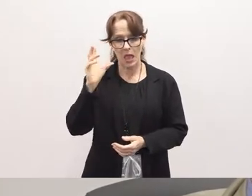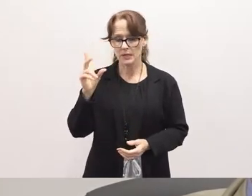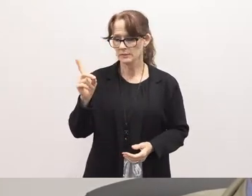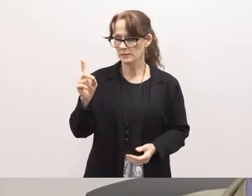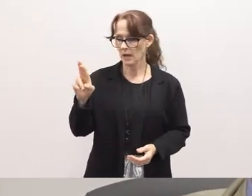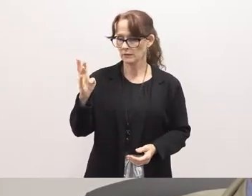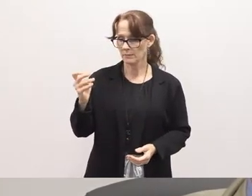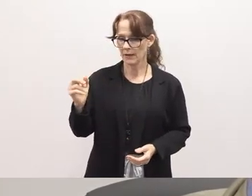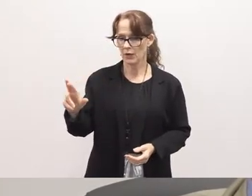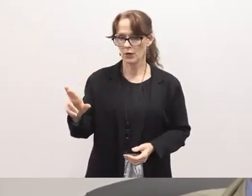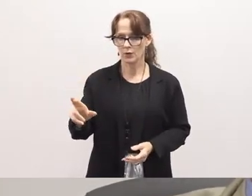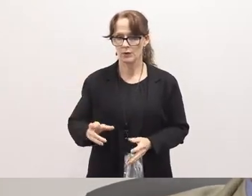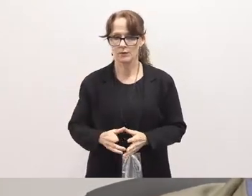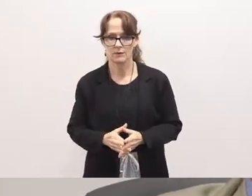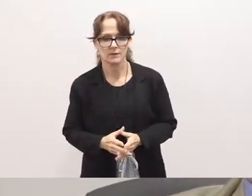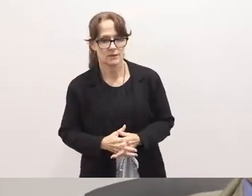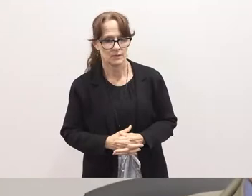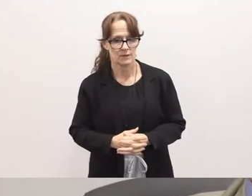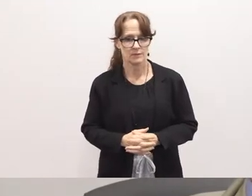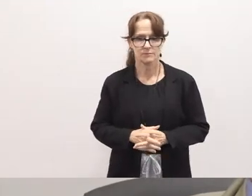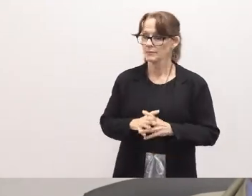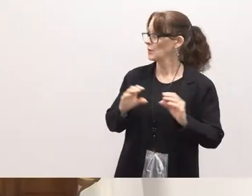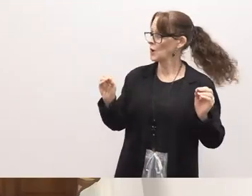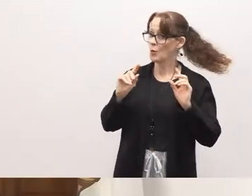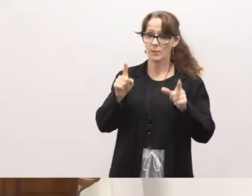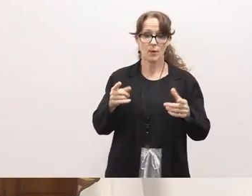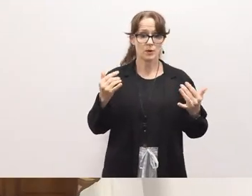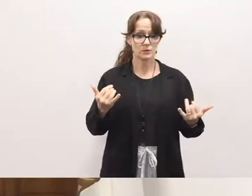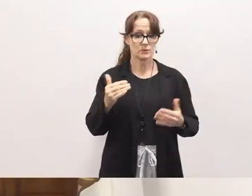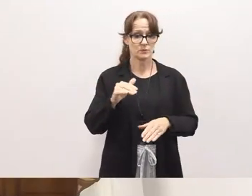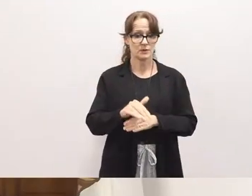Baker? Thank you. I have no report tonight. Thanks.